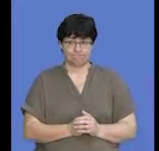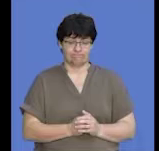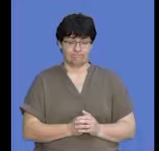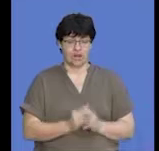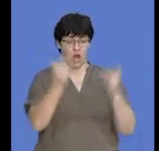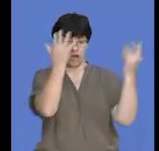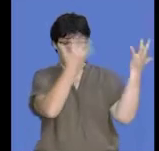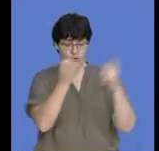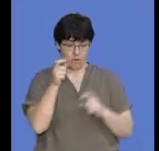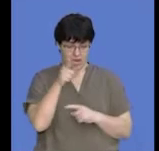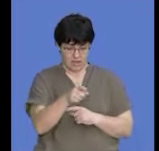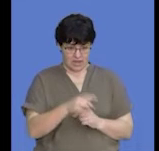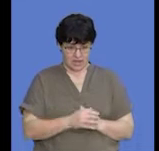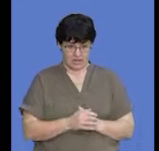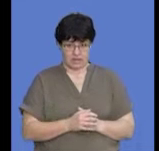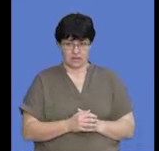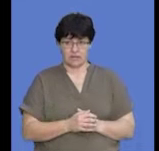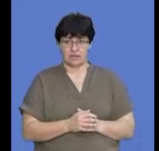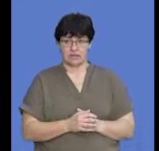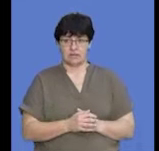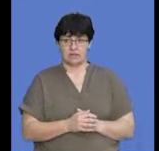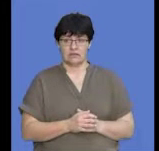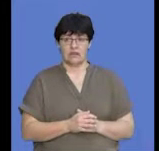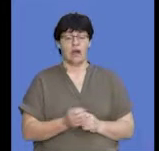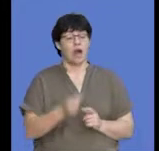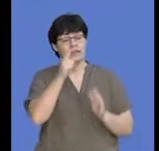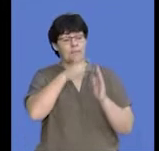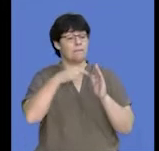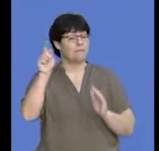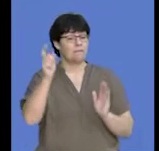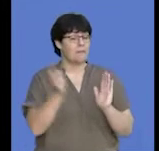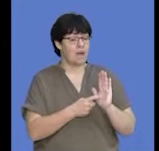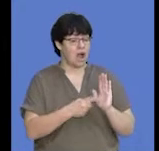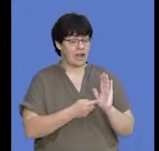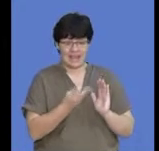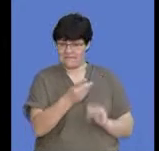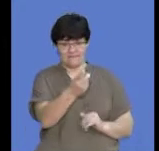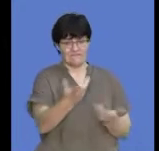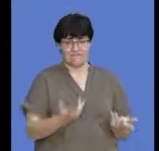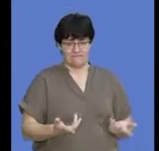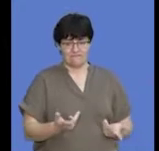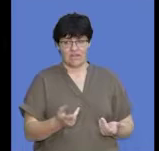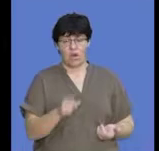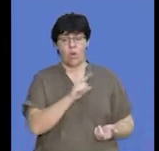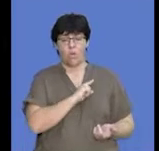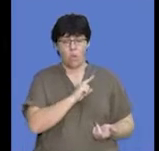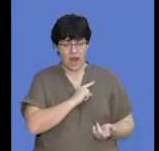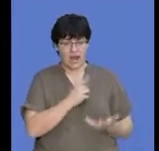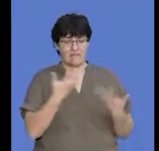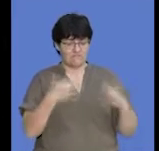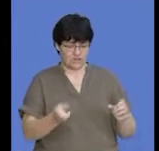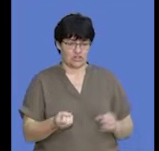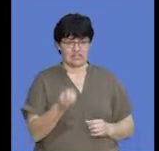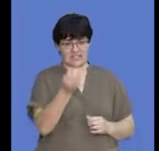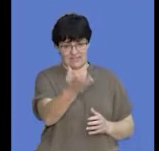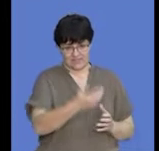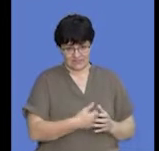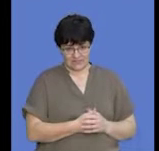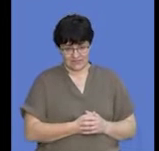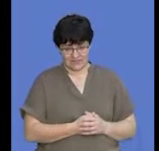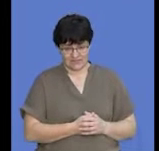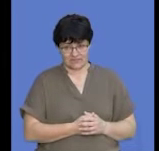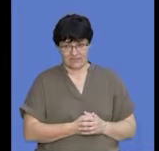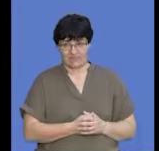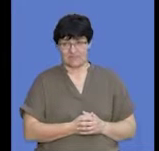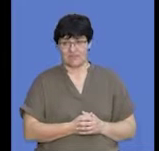the formula, but the tick is not given to you because that is already given in your